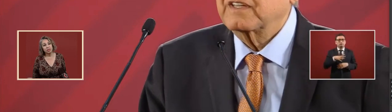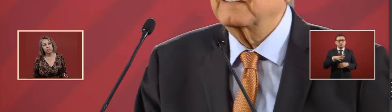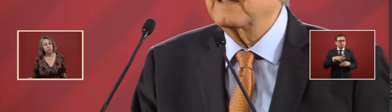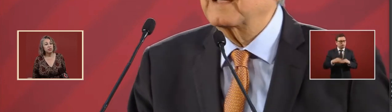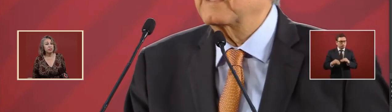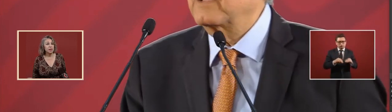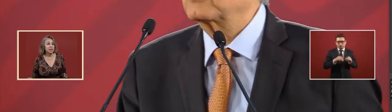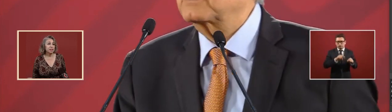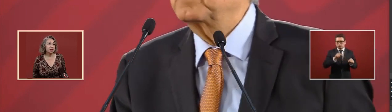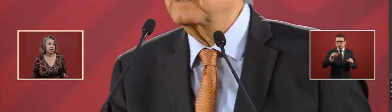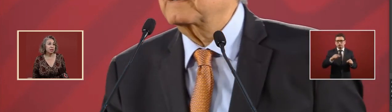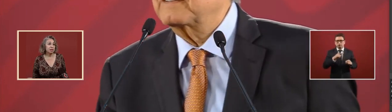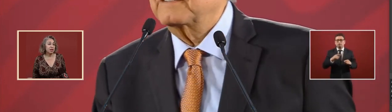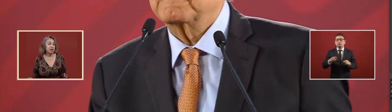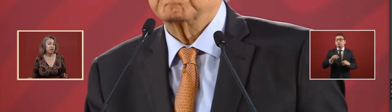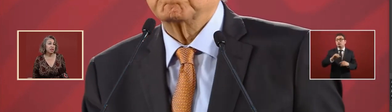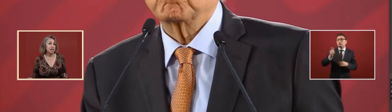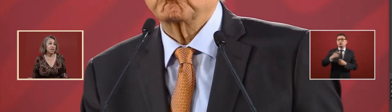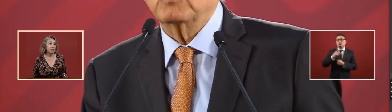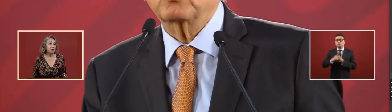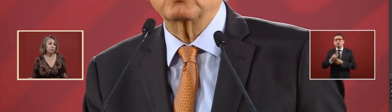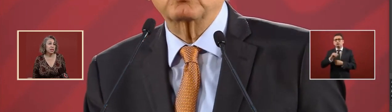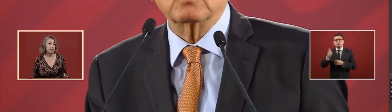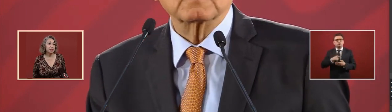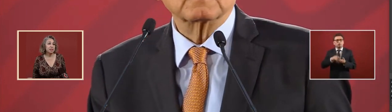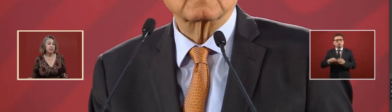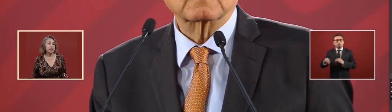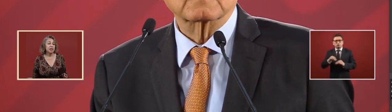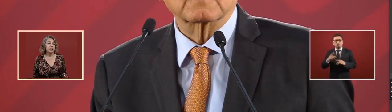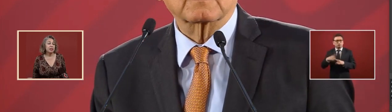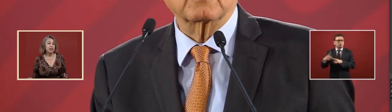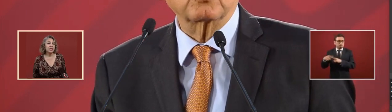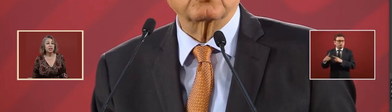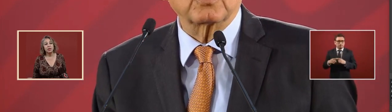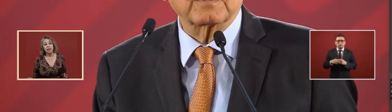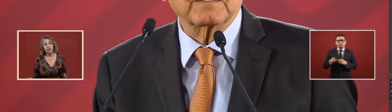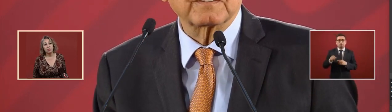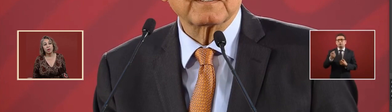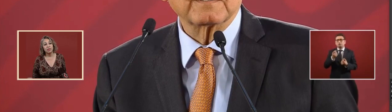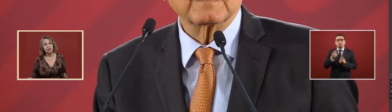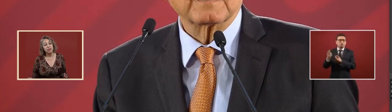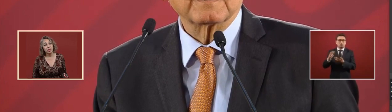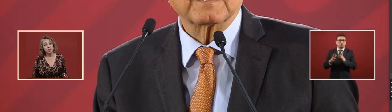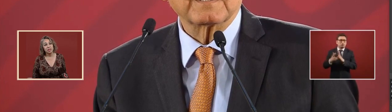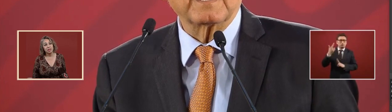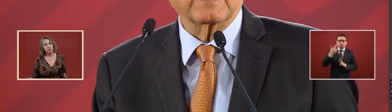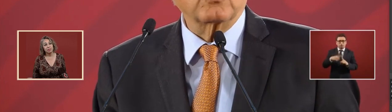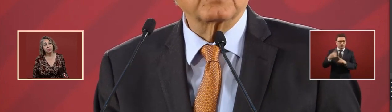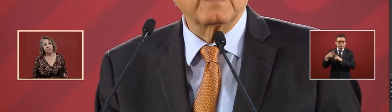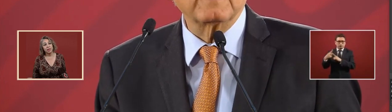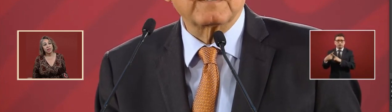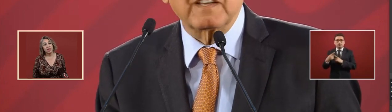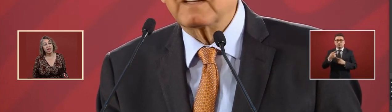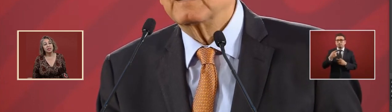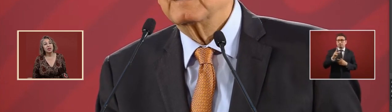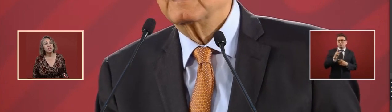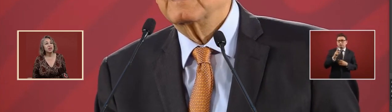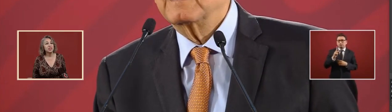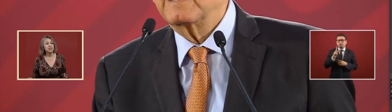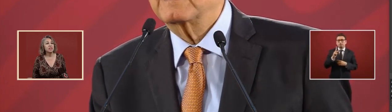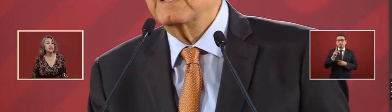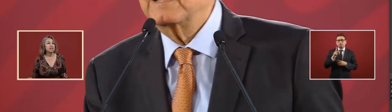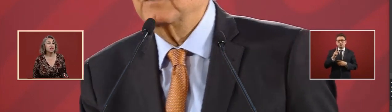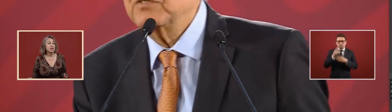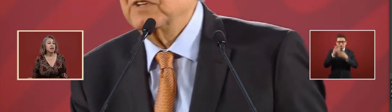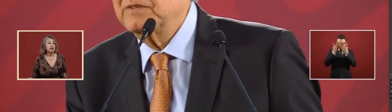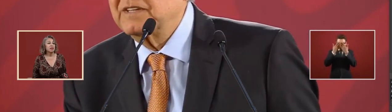Because there's movements that are done in other places, including revolutions, y la conciencia, and the